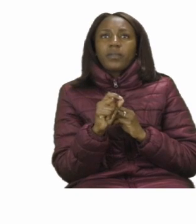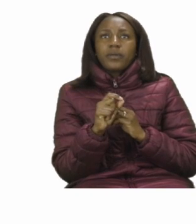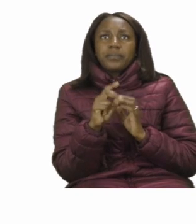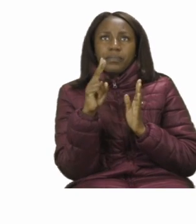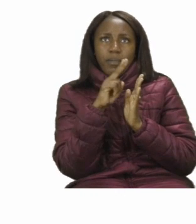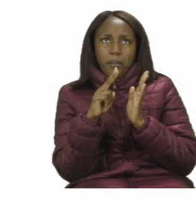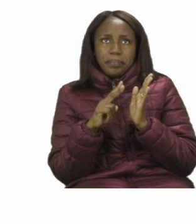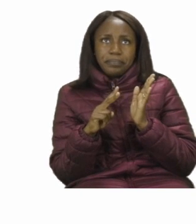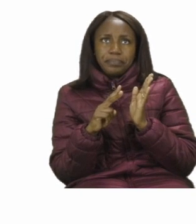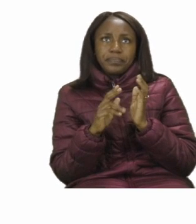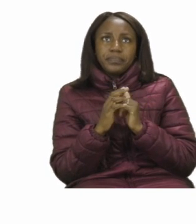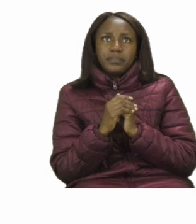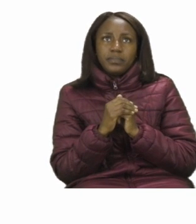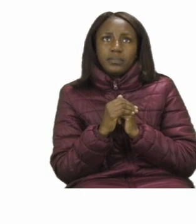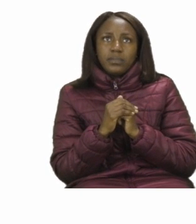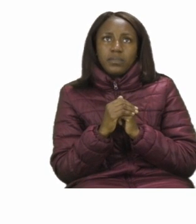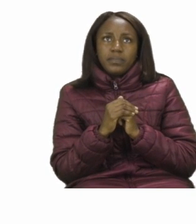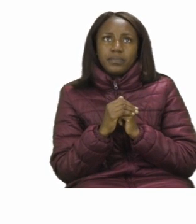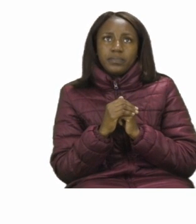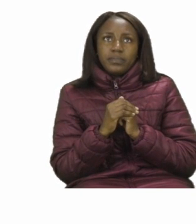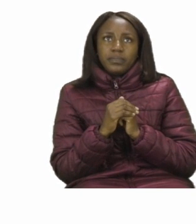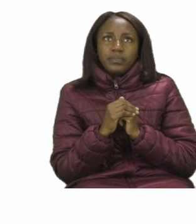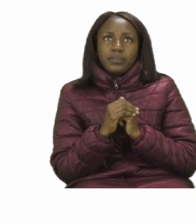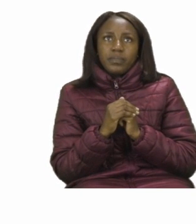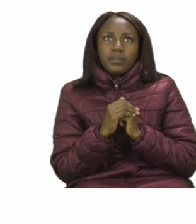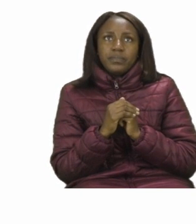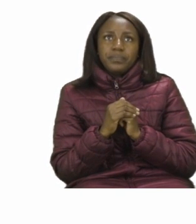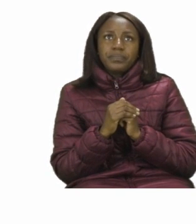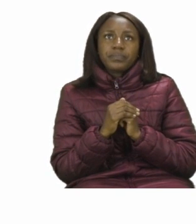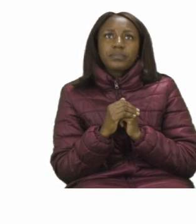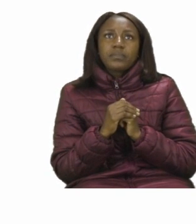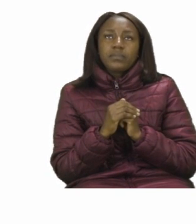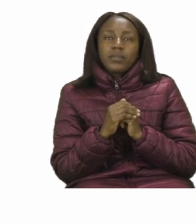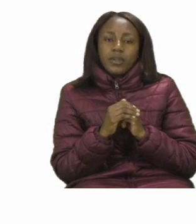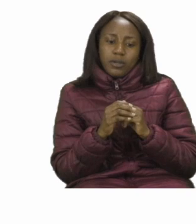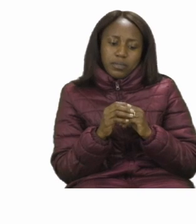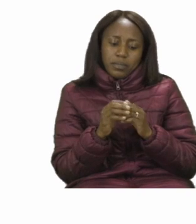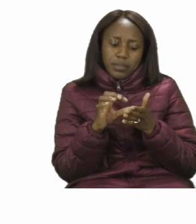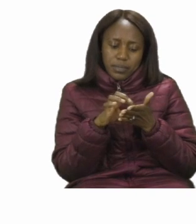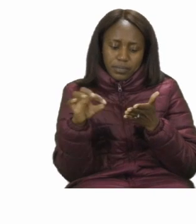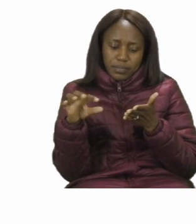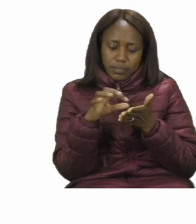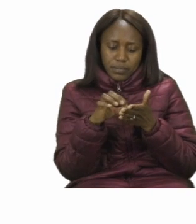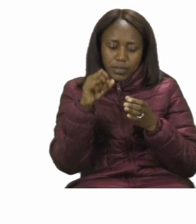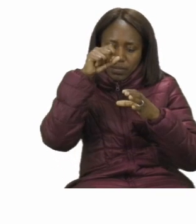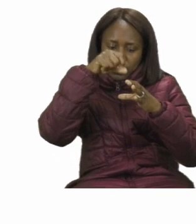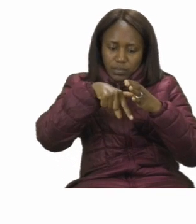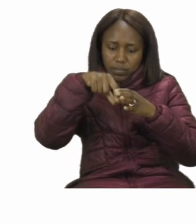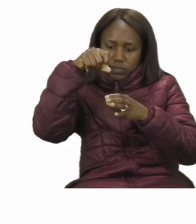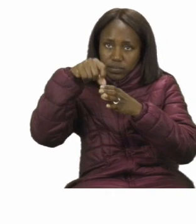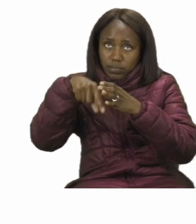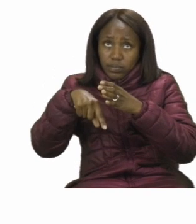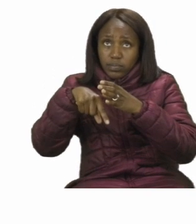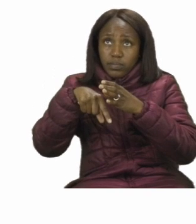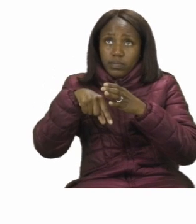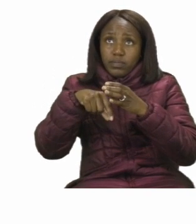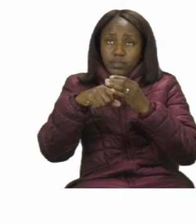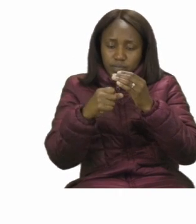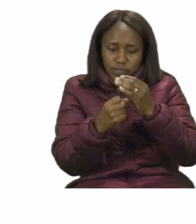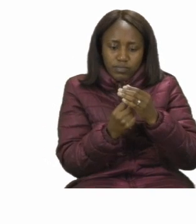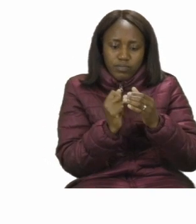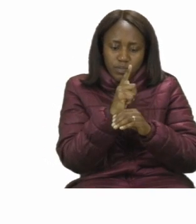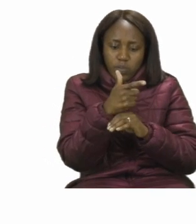it. 2 across, to put seeds in the ground so that plants